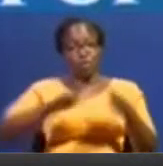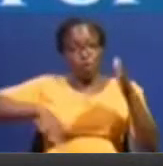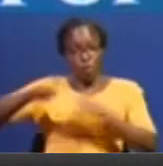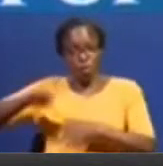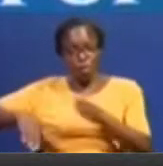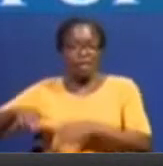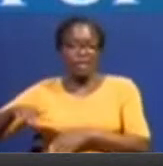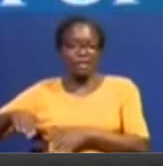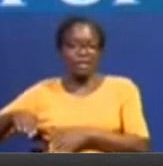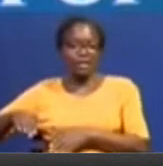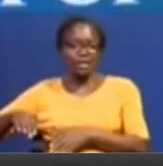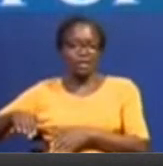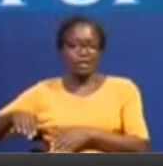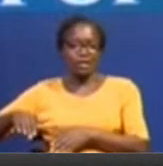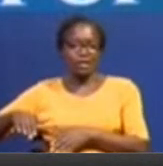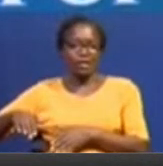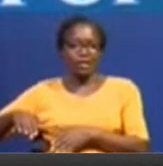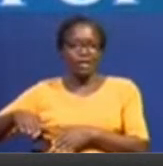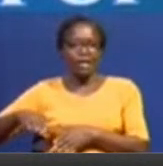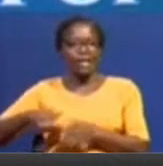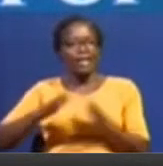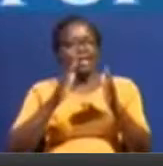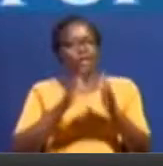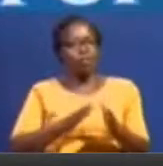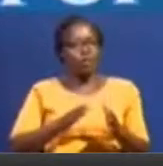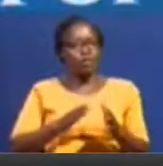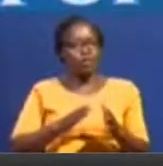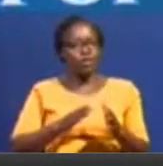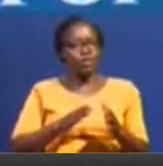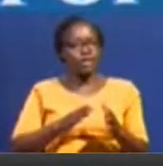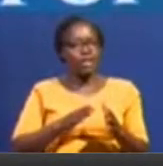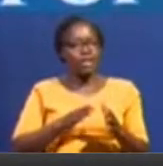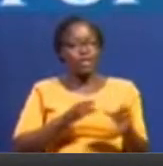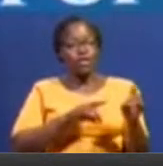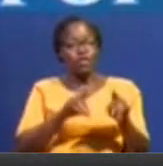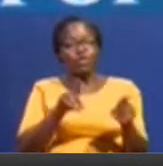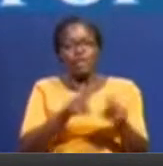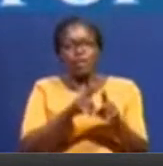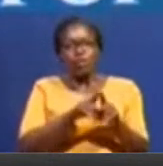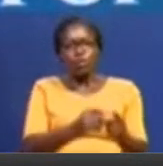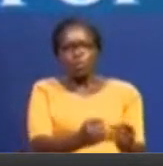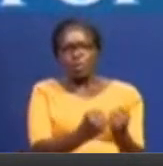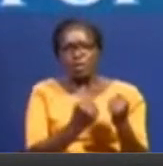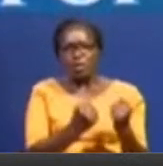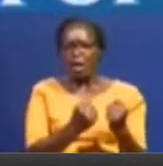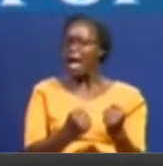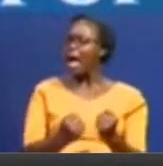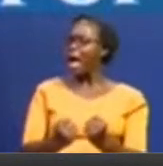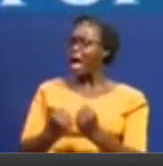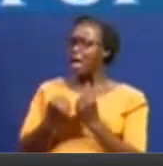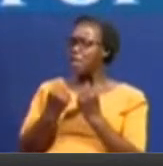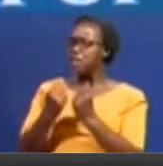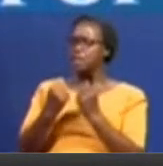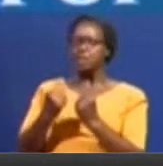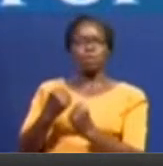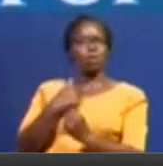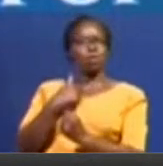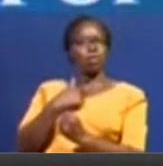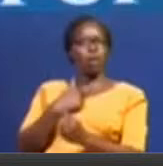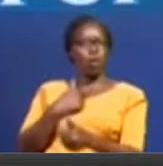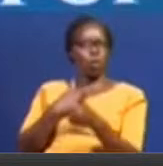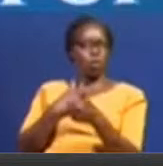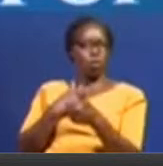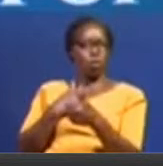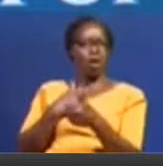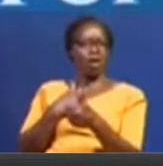Bomas and a candidate pulls such on you, you will stand your ground? I will stand my ground. Yes, I will.